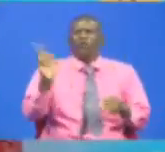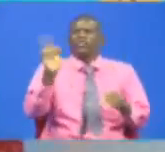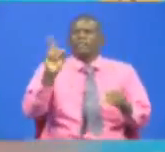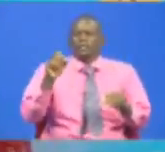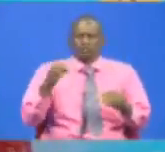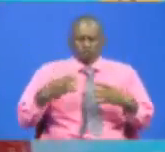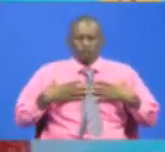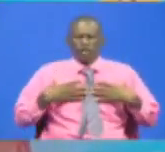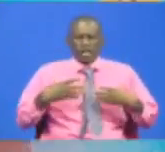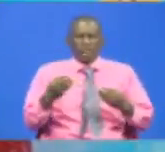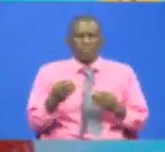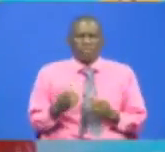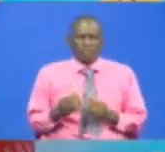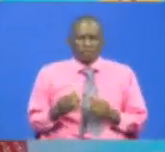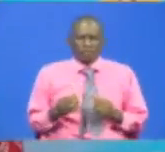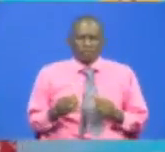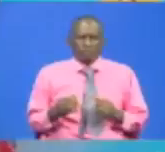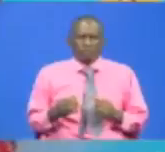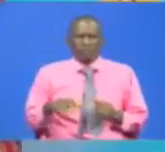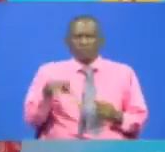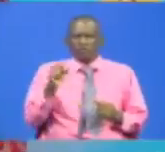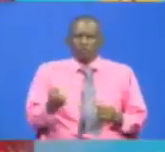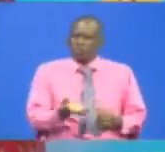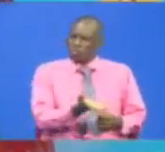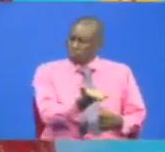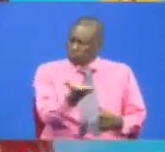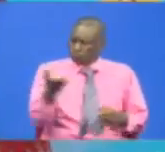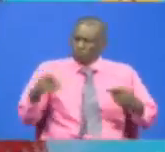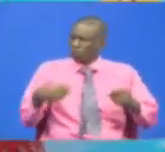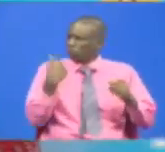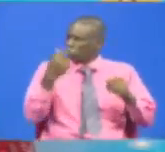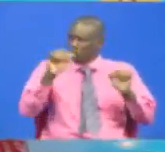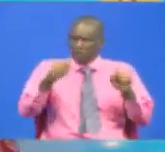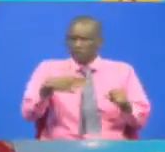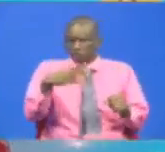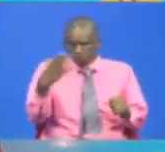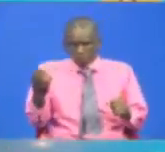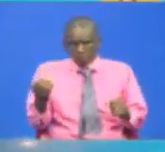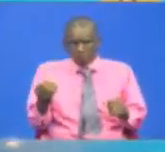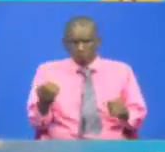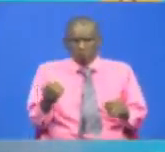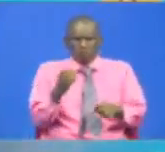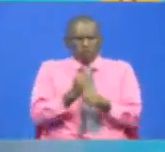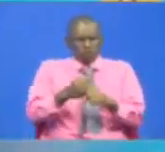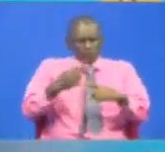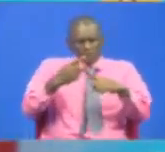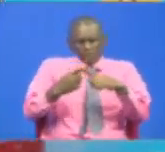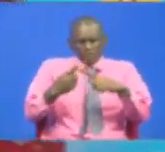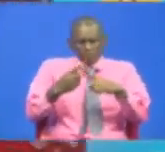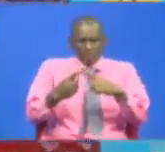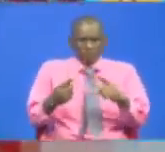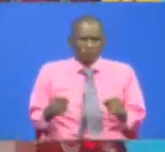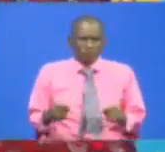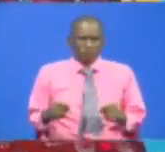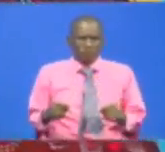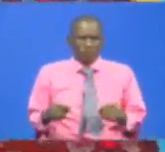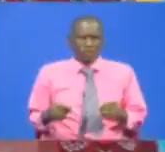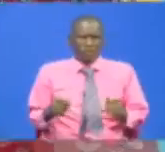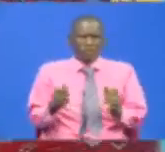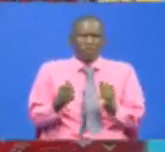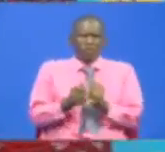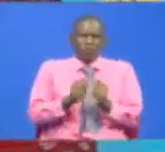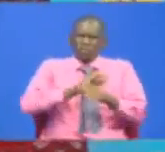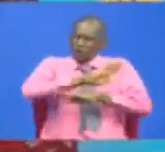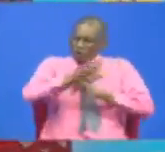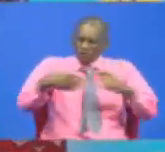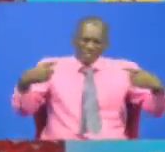of Health. So those who might go carrying out circumcision with all sorts of